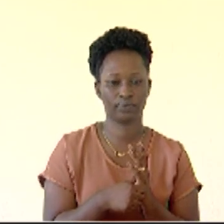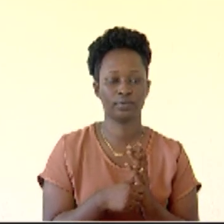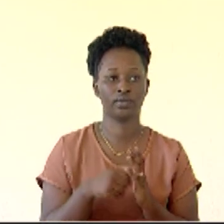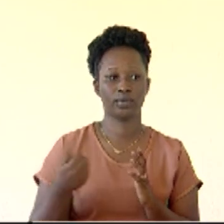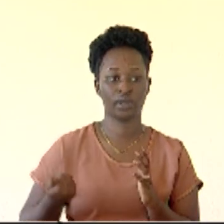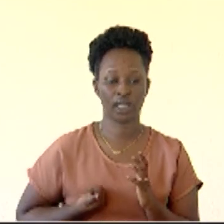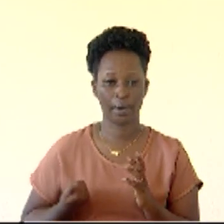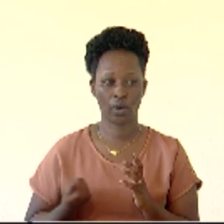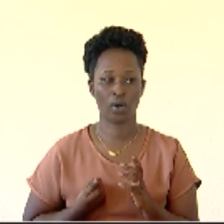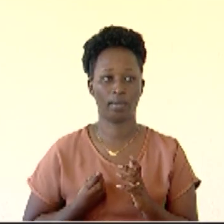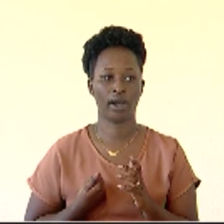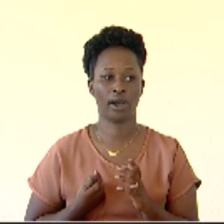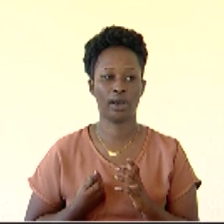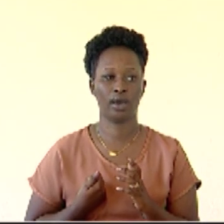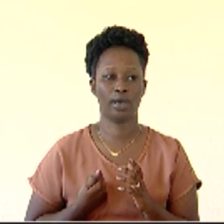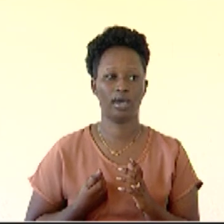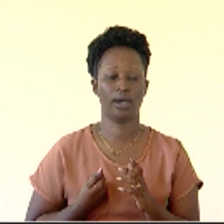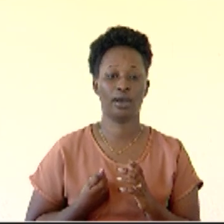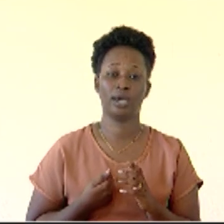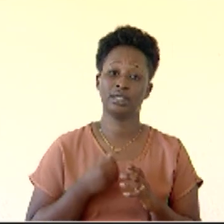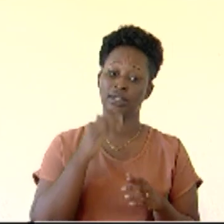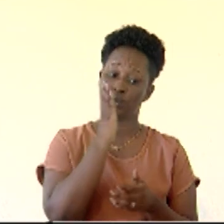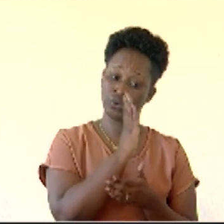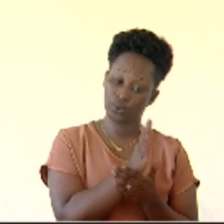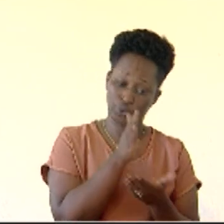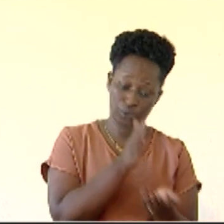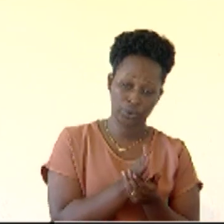be what you call sexual problems and even sexual disappointments.